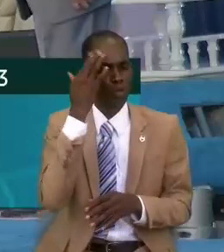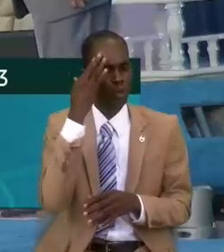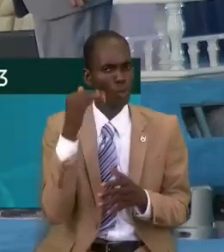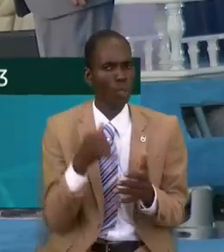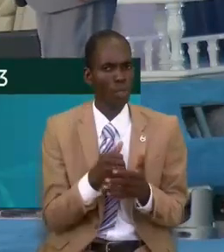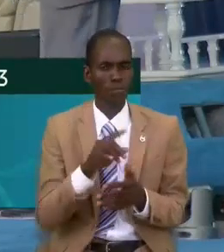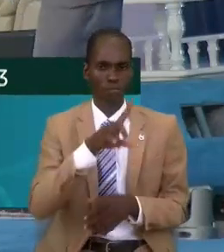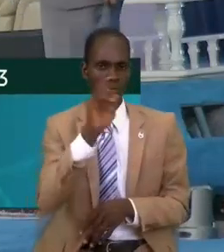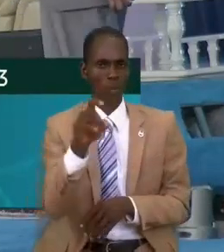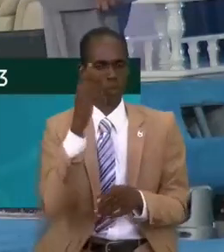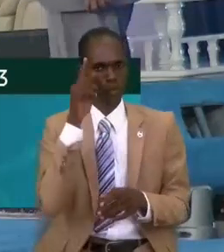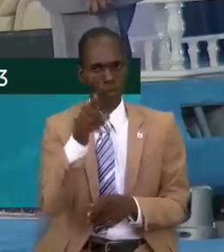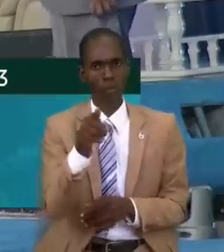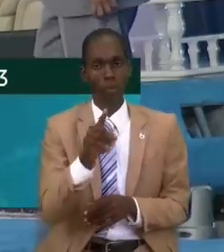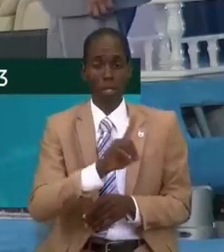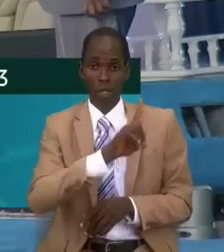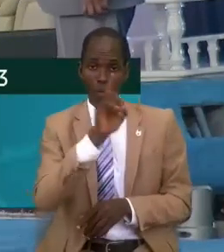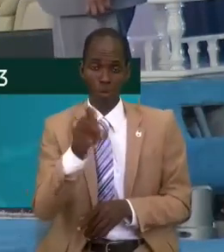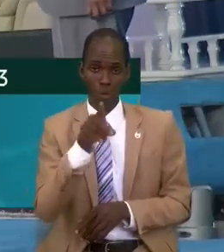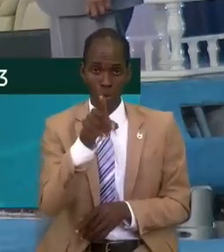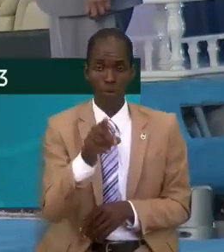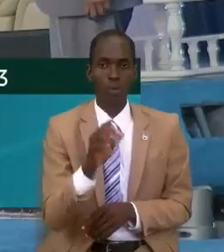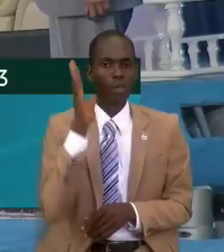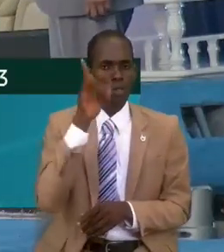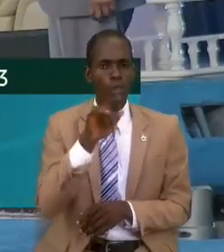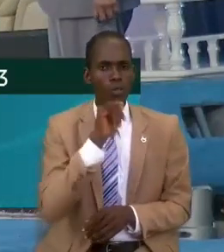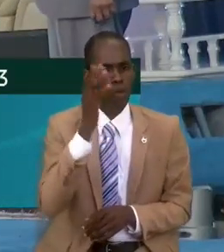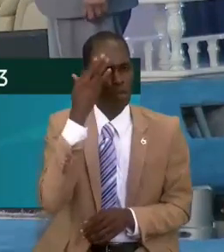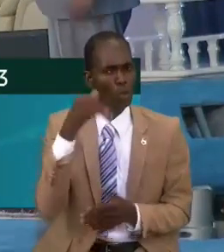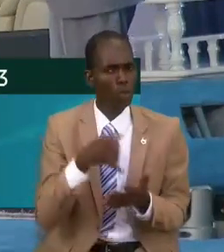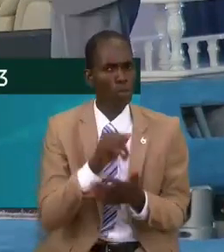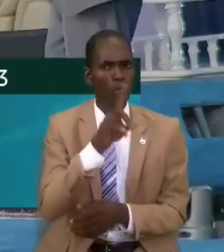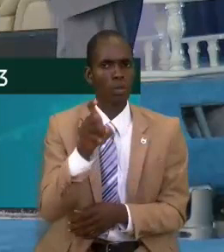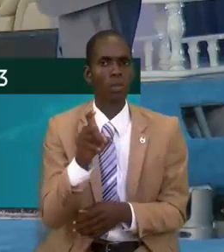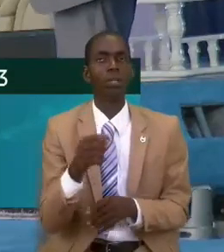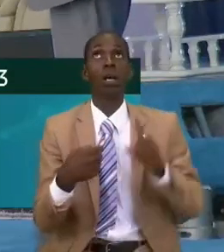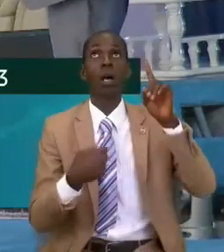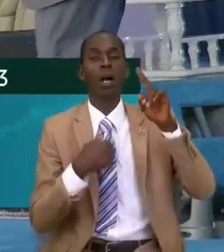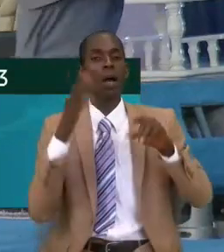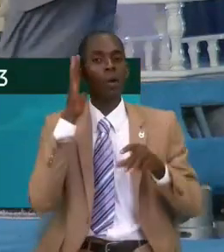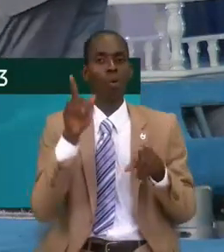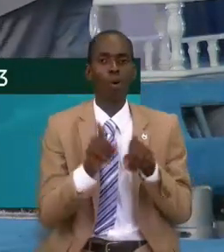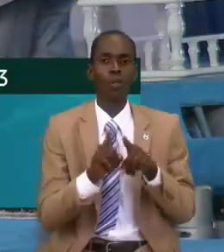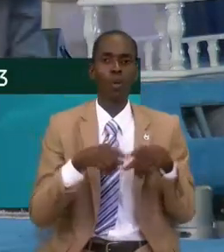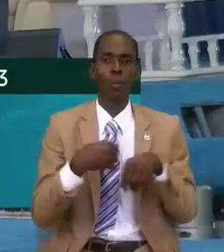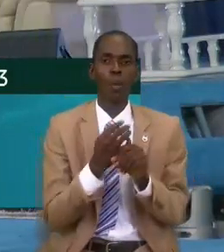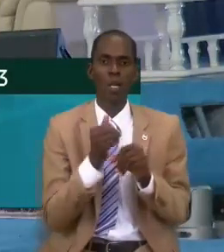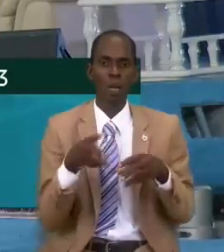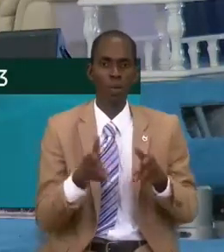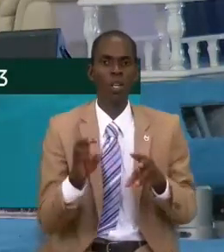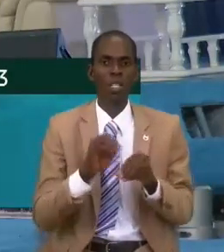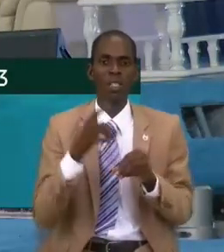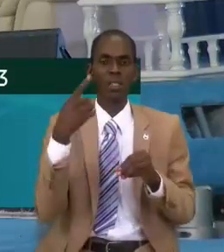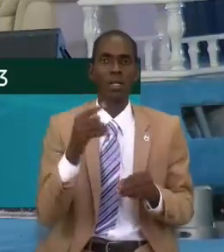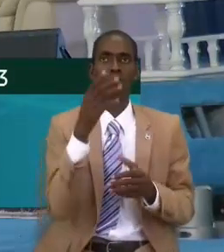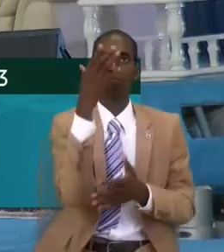it? I will even make a way in the wilderness and rivers in the